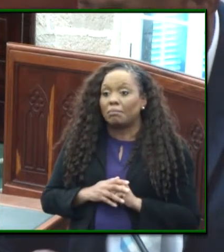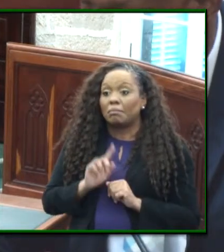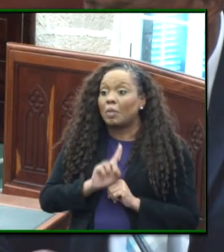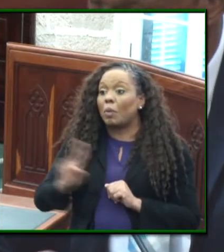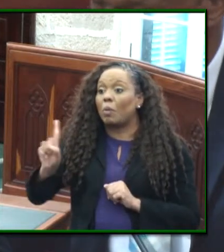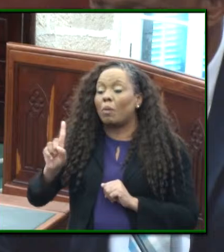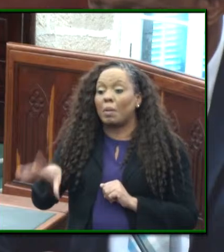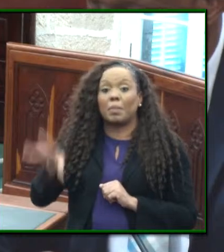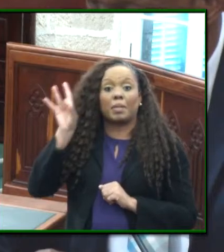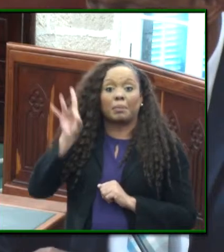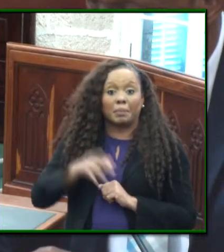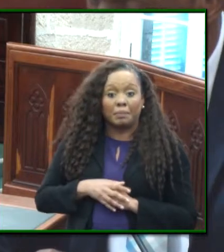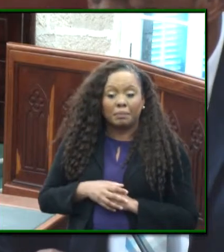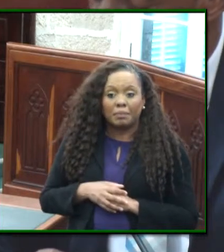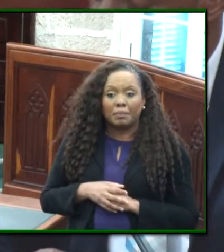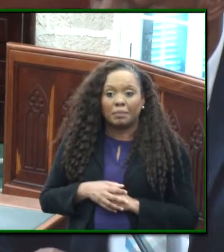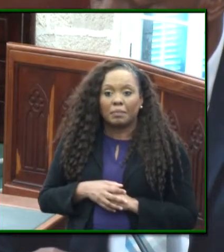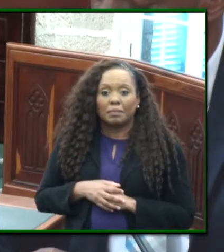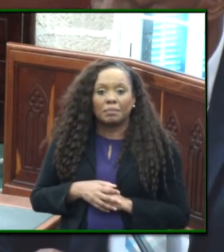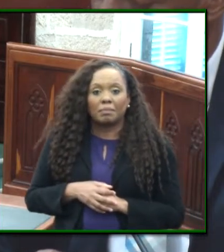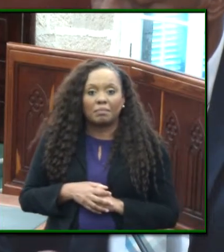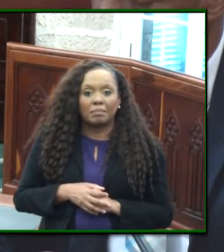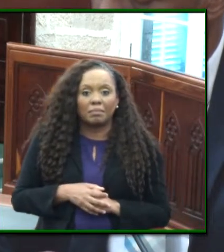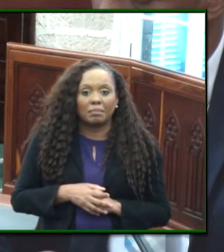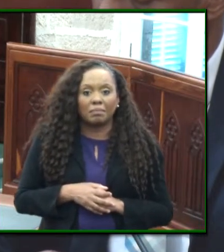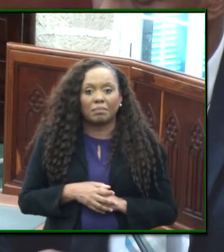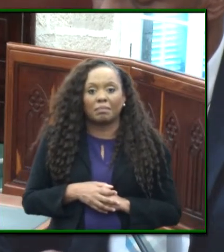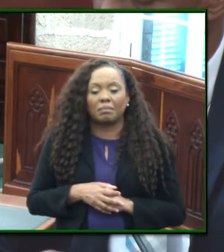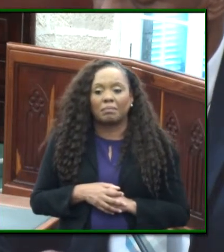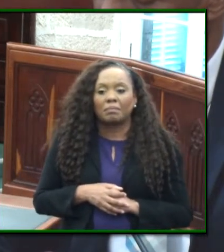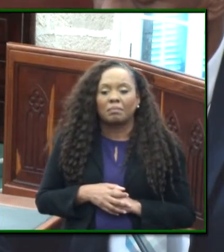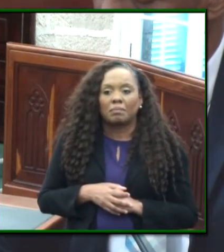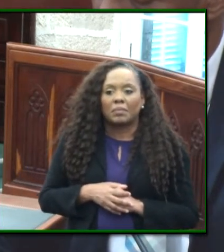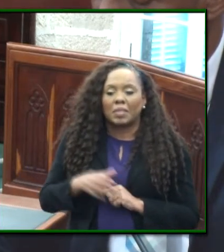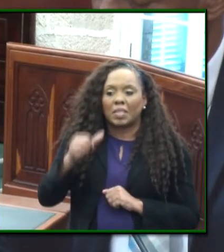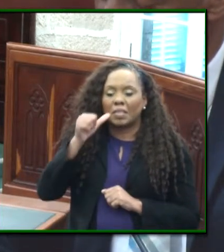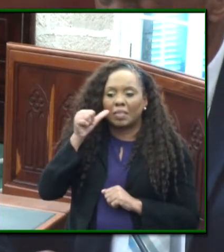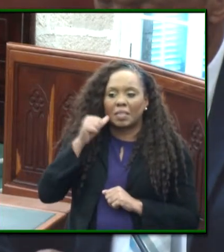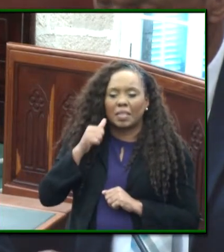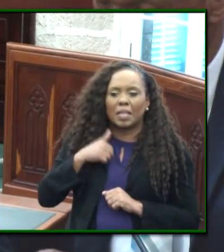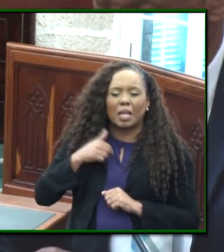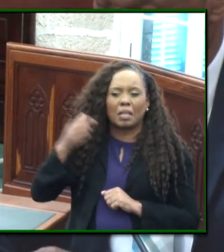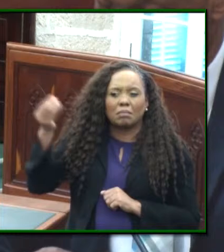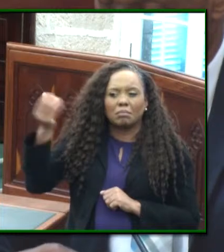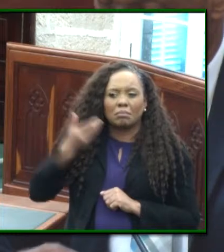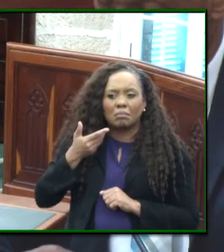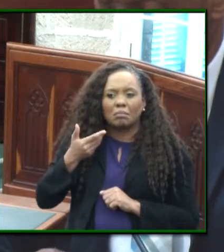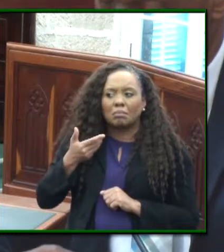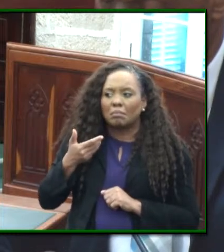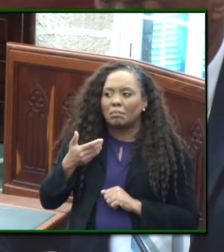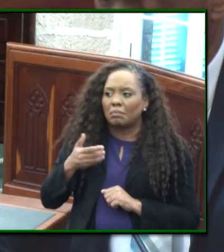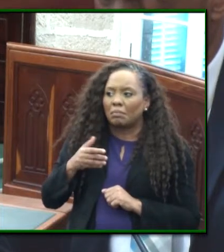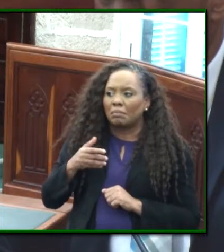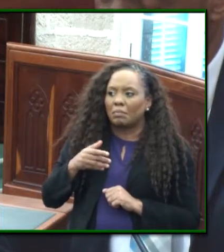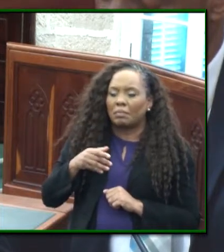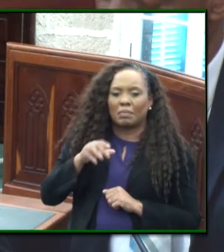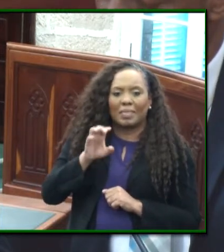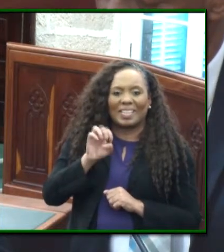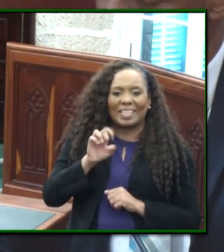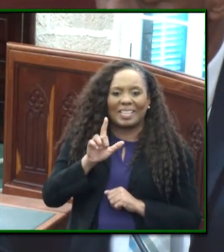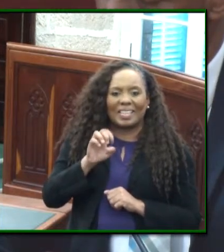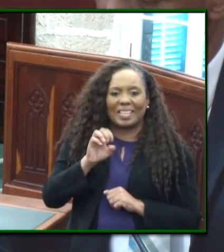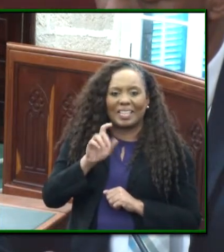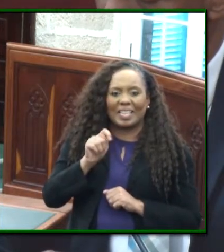indicated yesterday that vital statistics is to be migrated to the Electoral and Boundaries Commission.